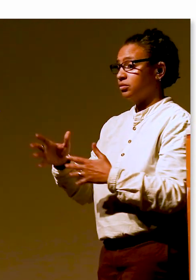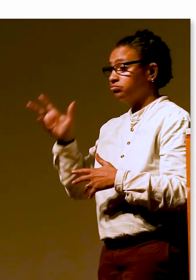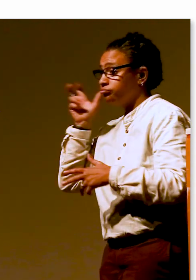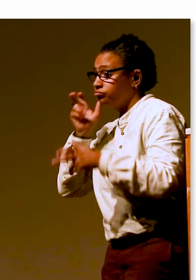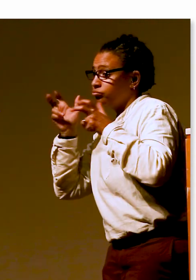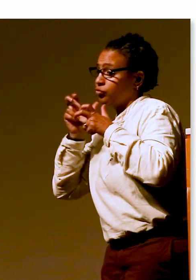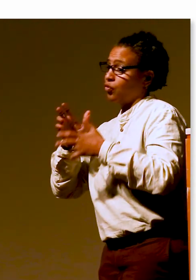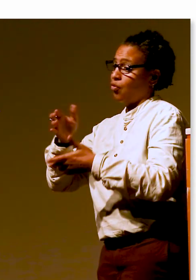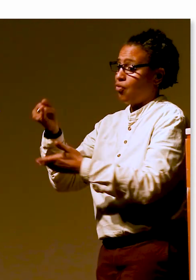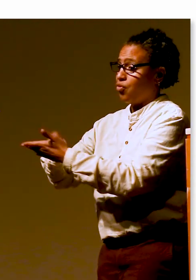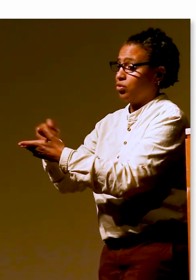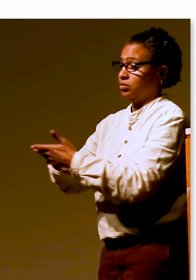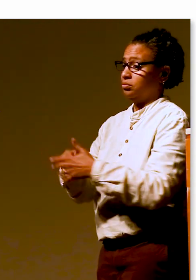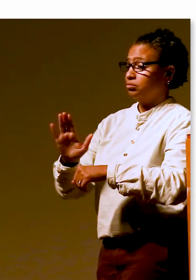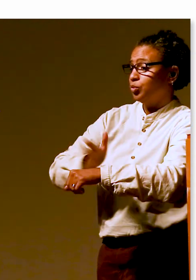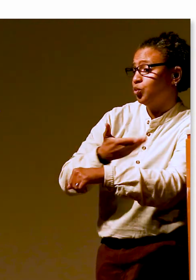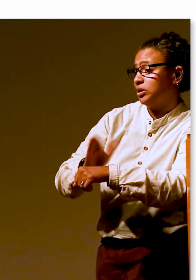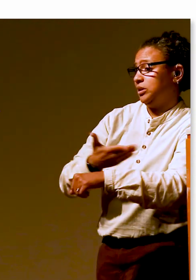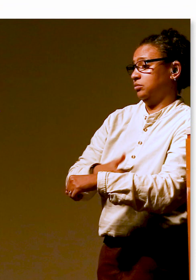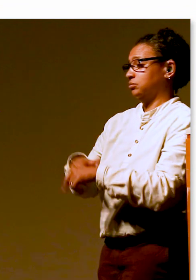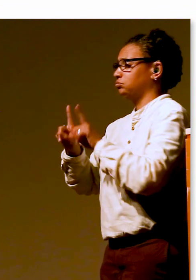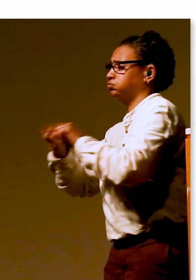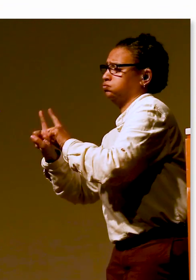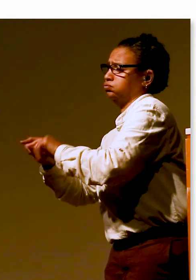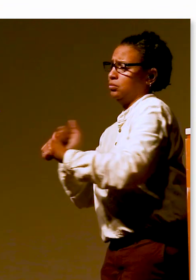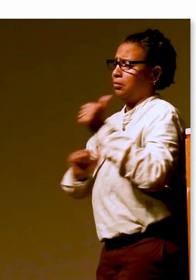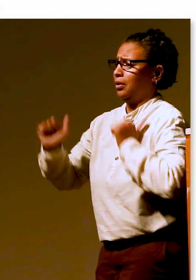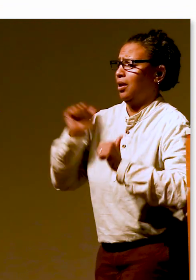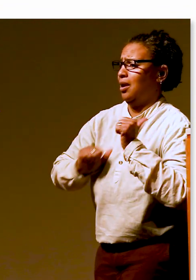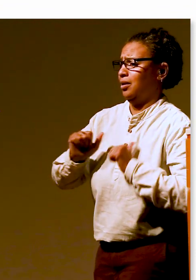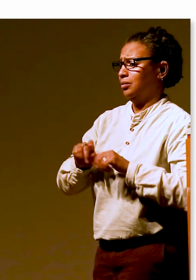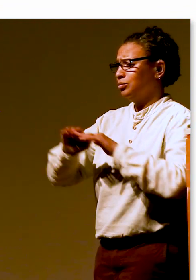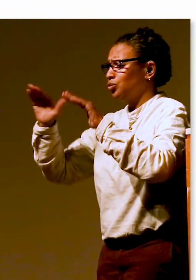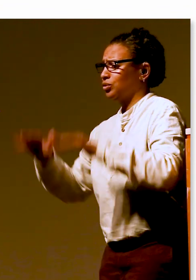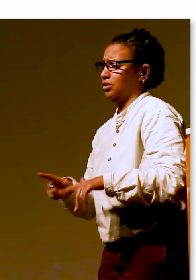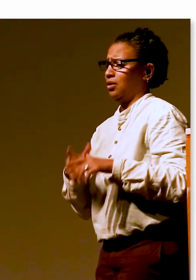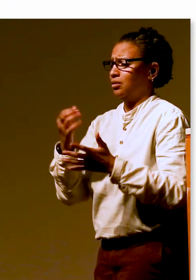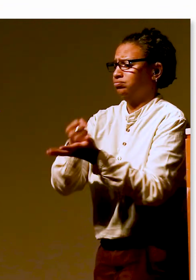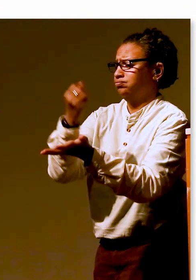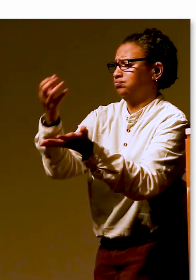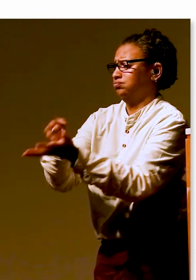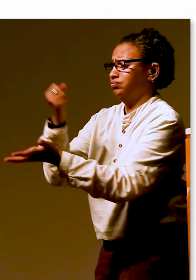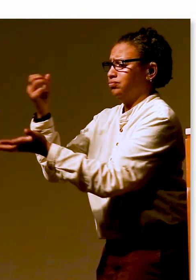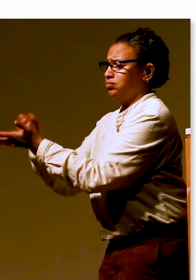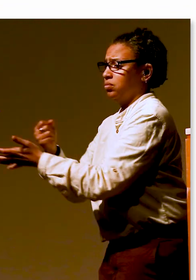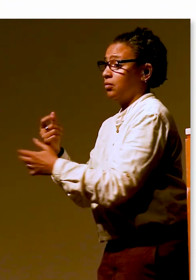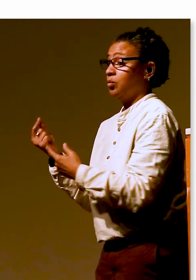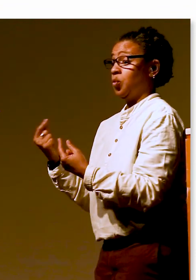plays, go to the art museums. Most of what we saw, of course,